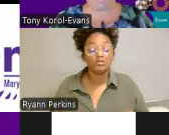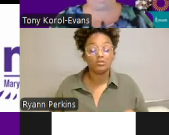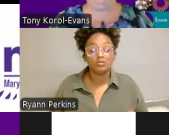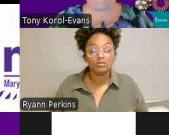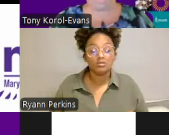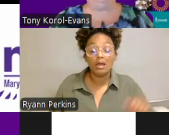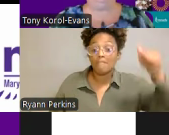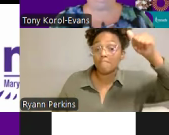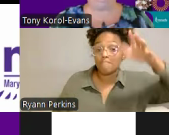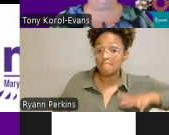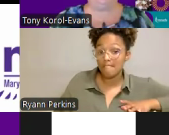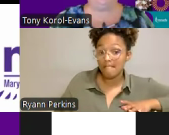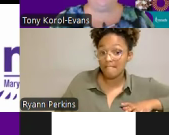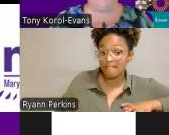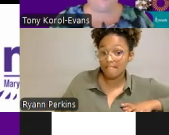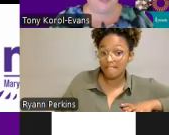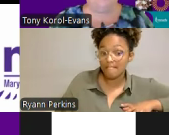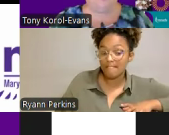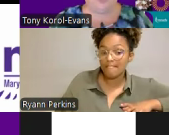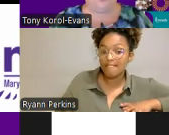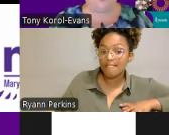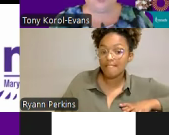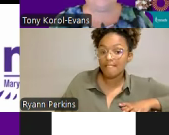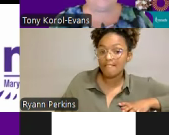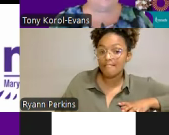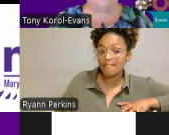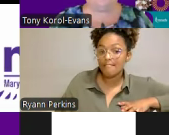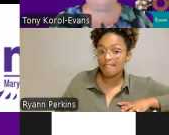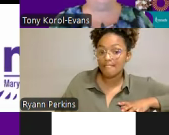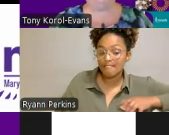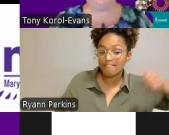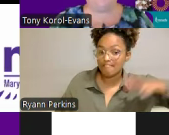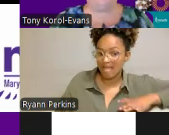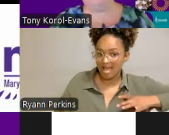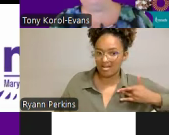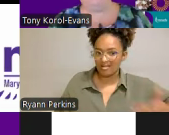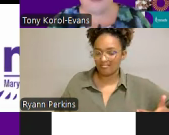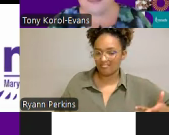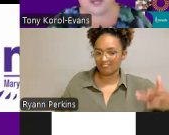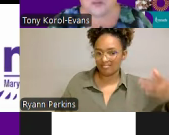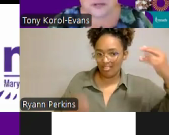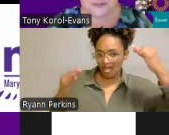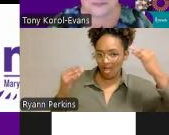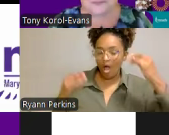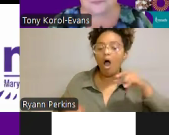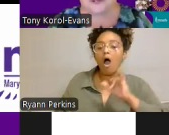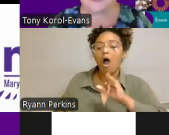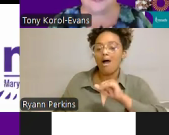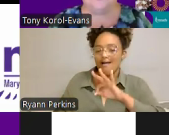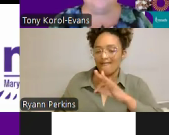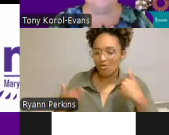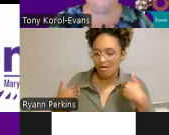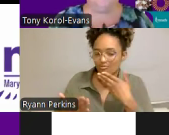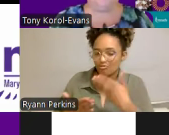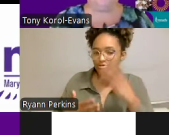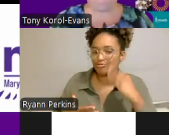will be like, if you just had one good sexual experience with a man, you wouldn't be bisexual,